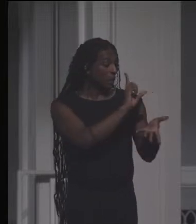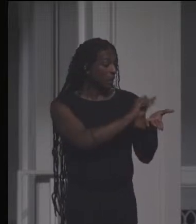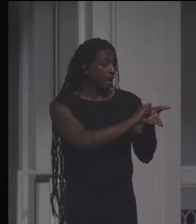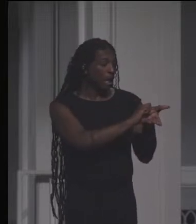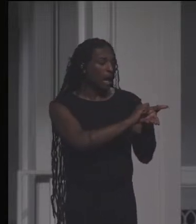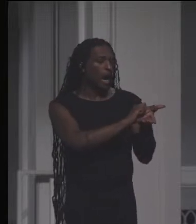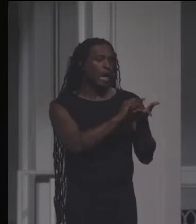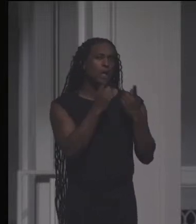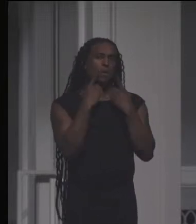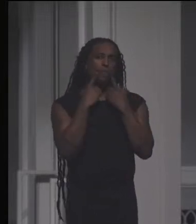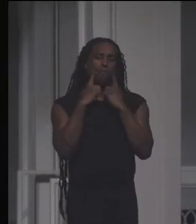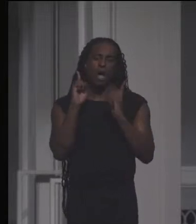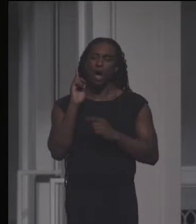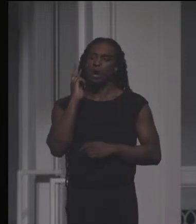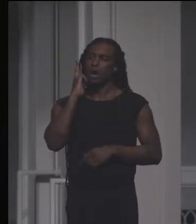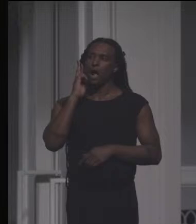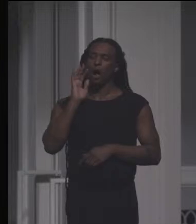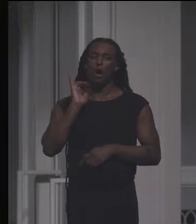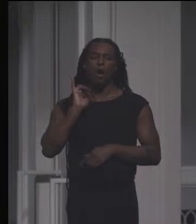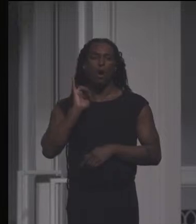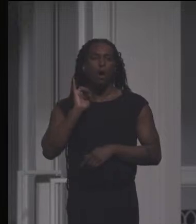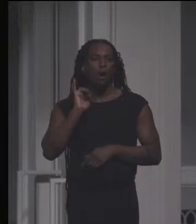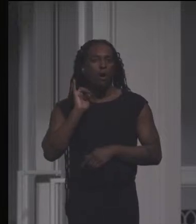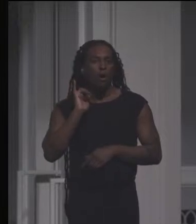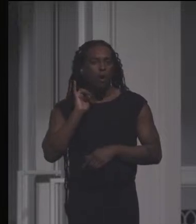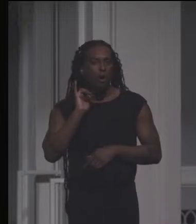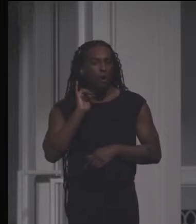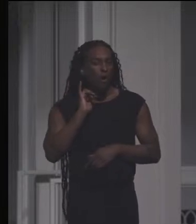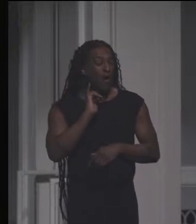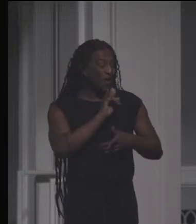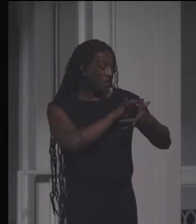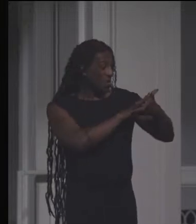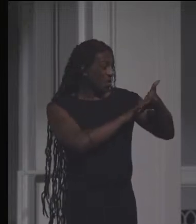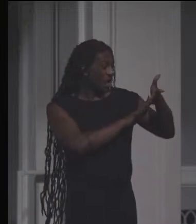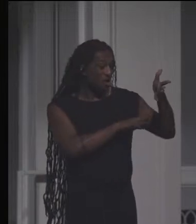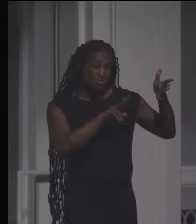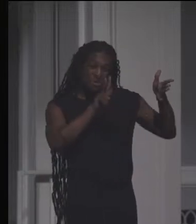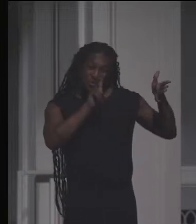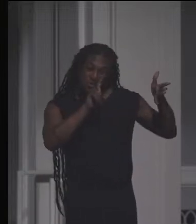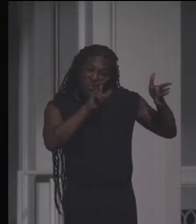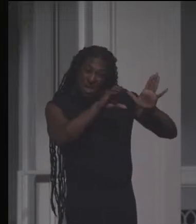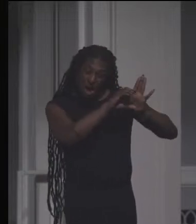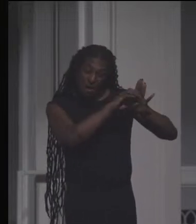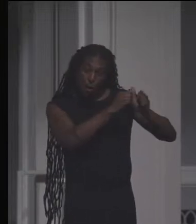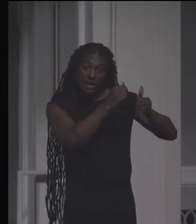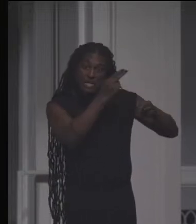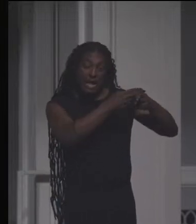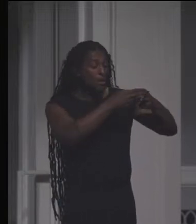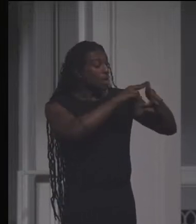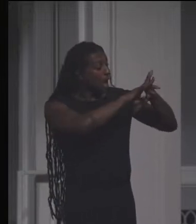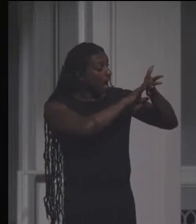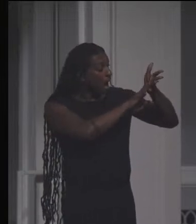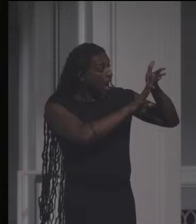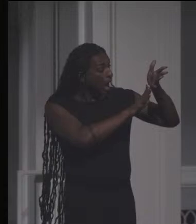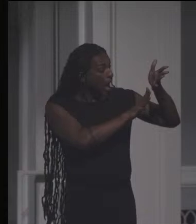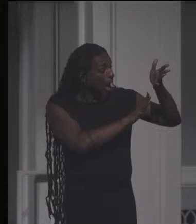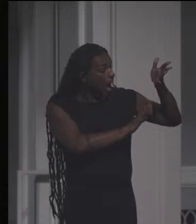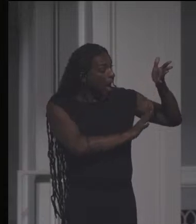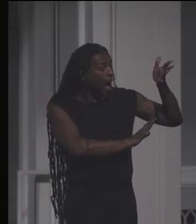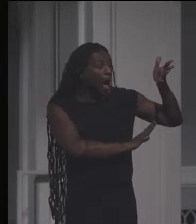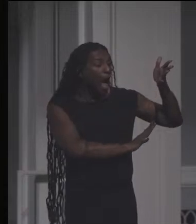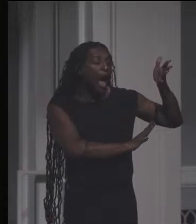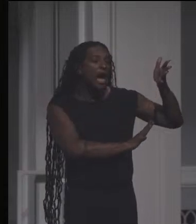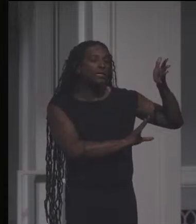published, that I realized of the 200 named characters in the book, not a single